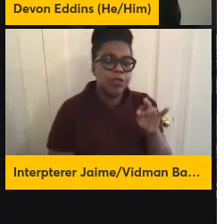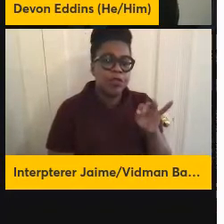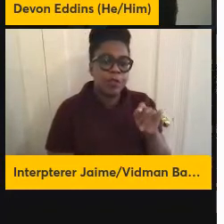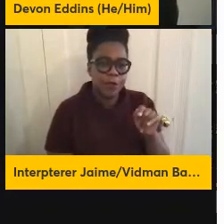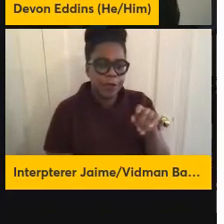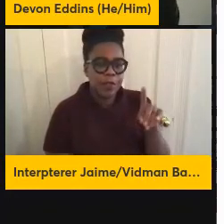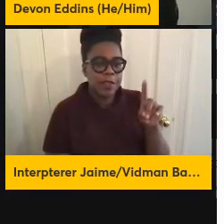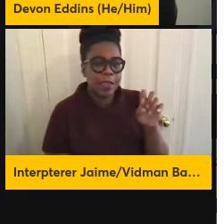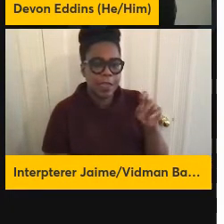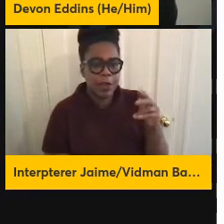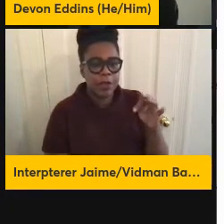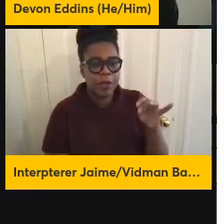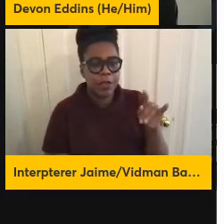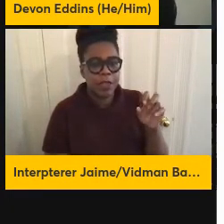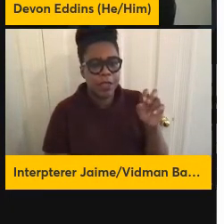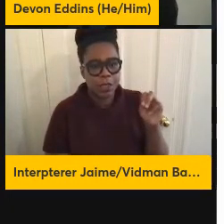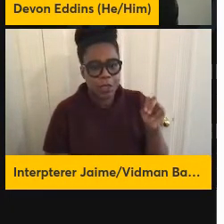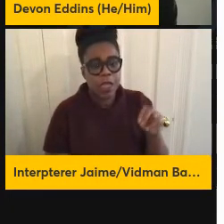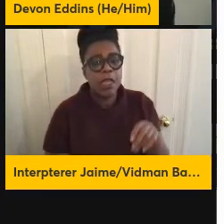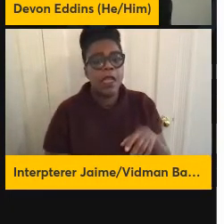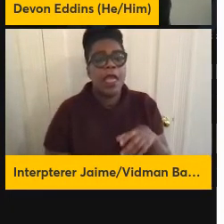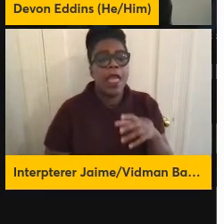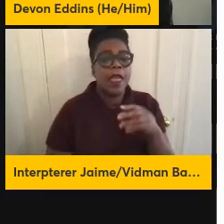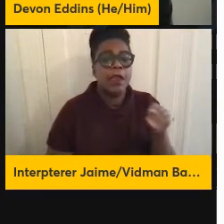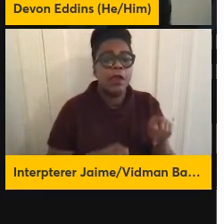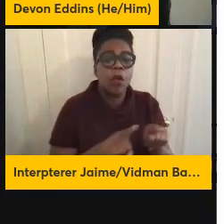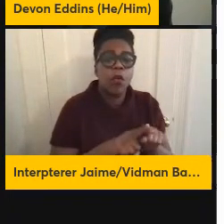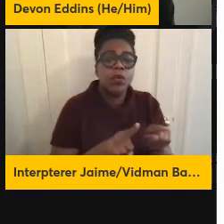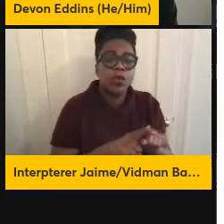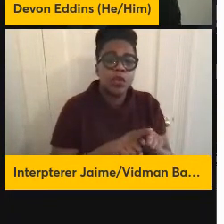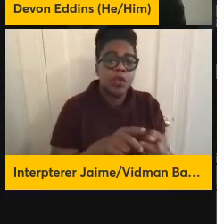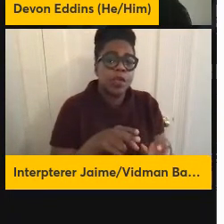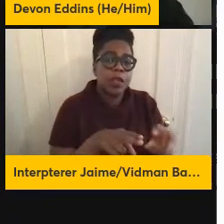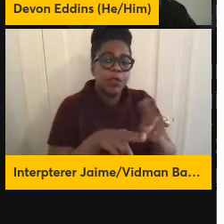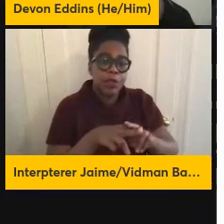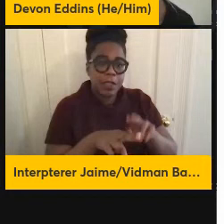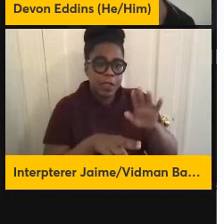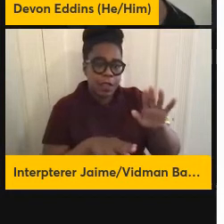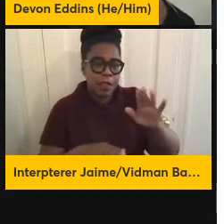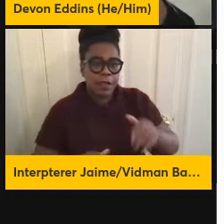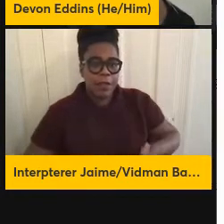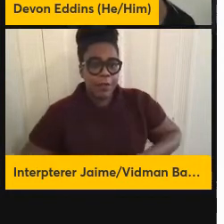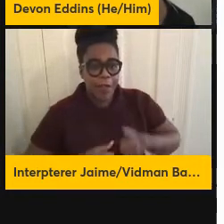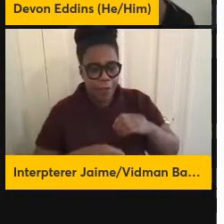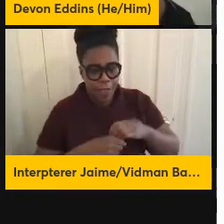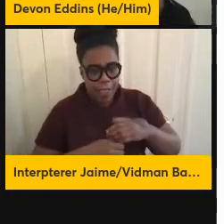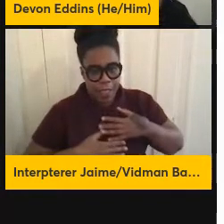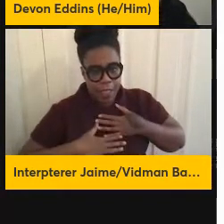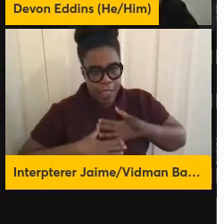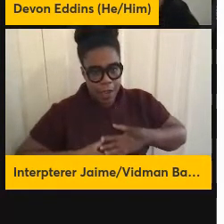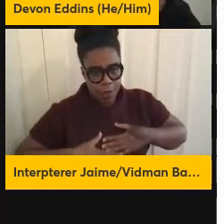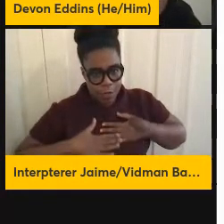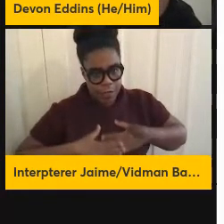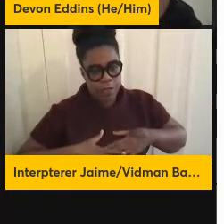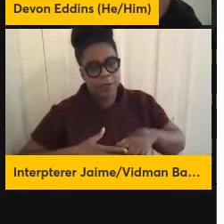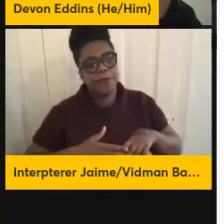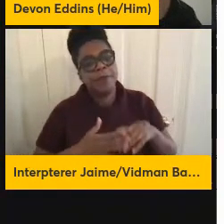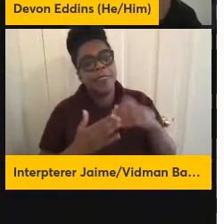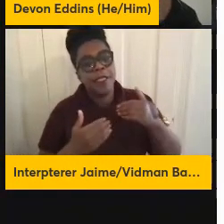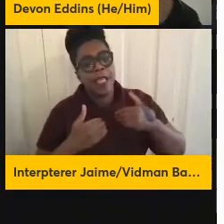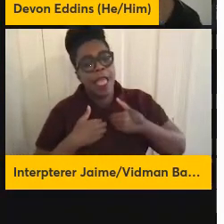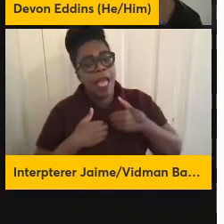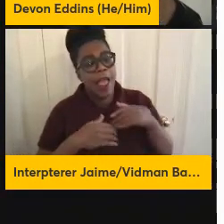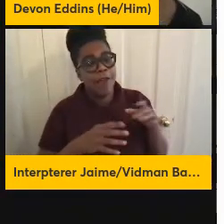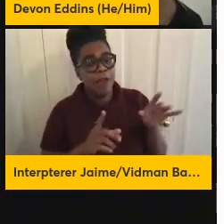of neutrophil elastase and myeloperoxidase, and also increasing their survival in the airways as well. So they have acquired